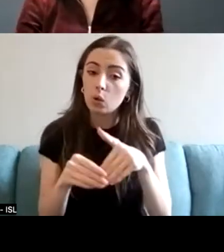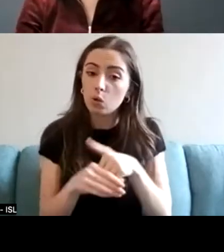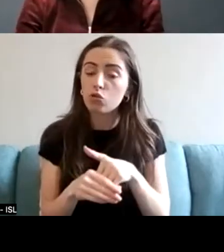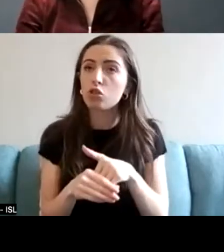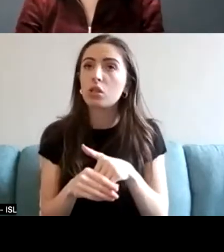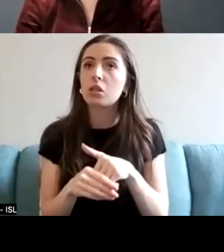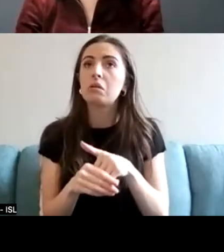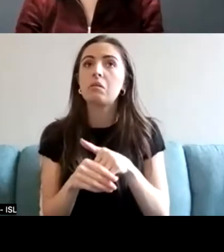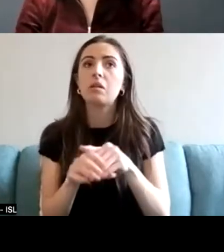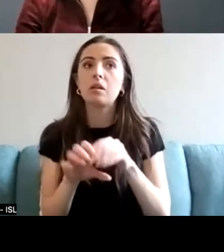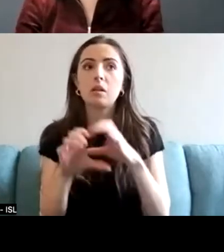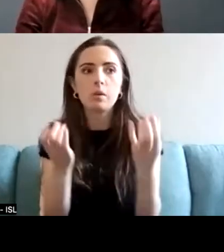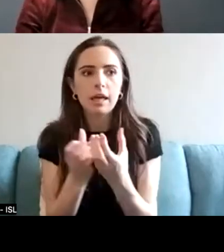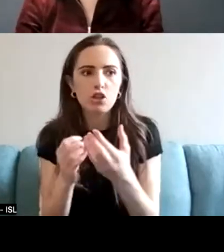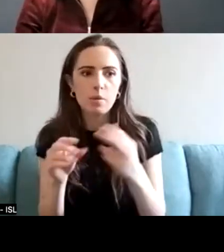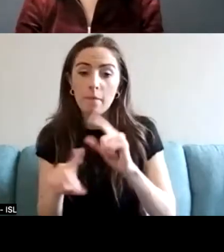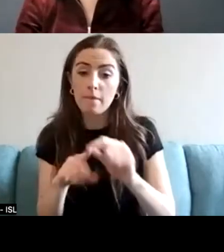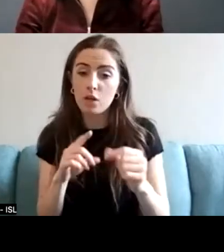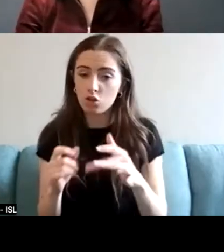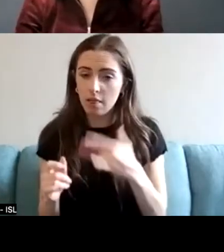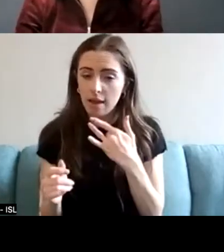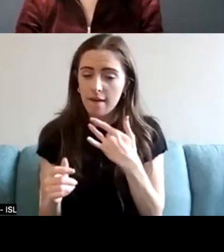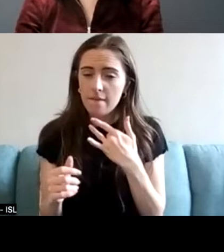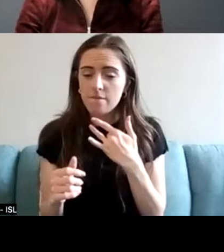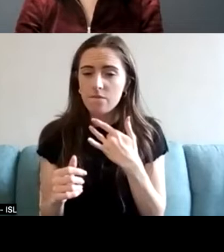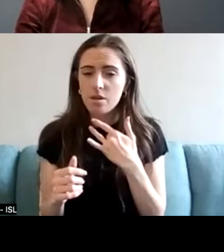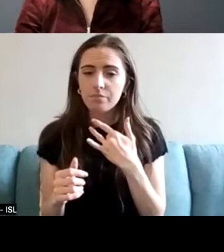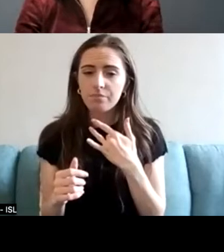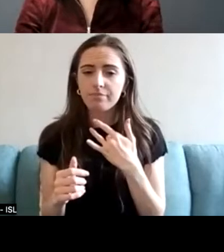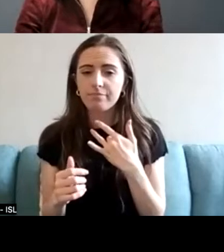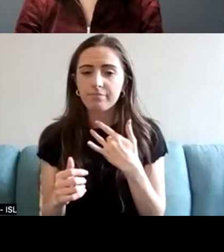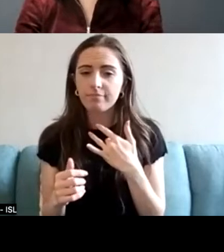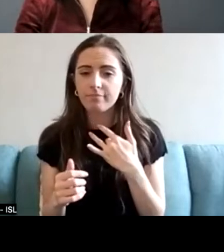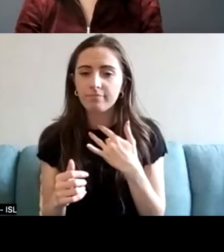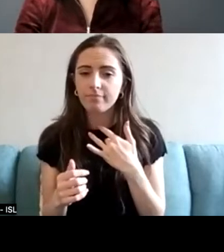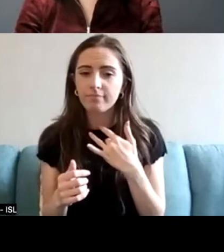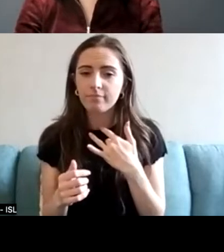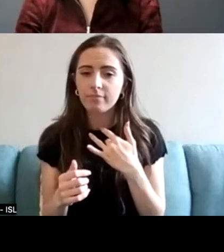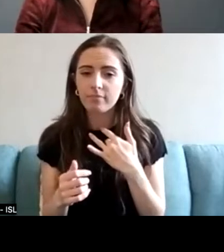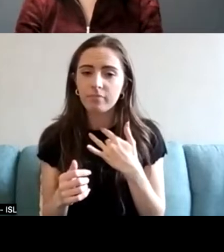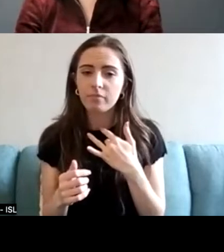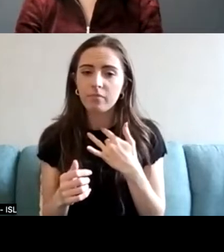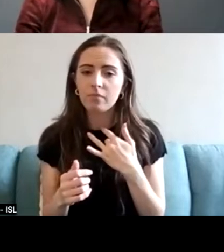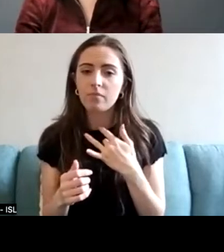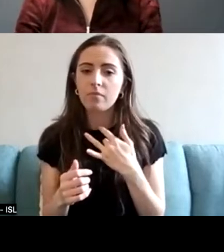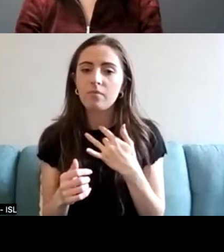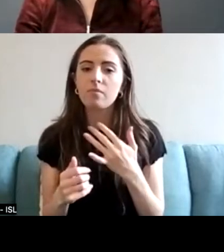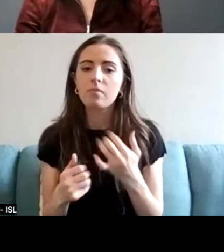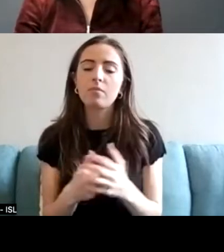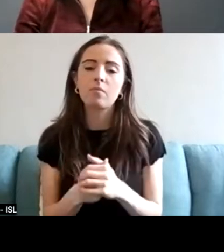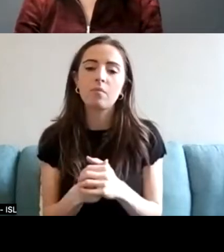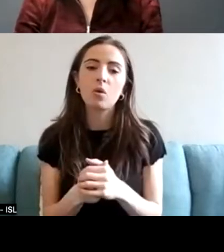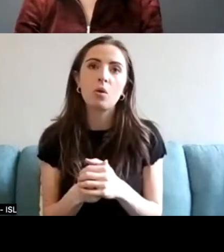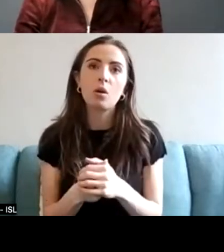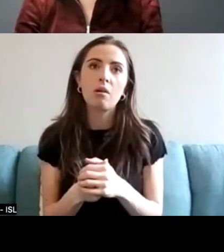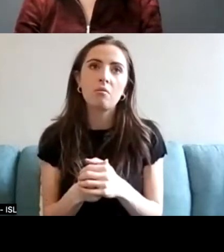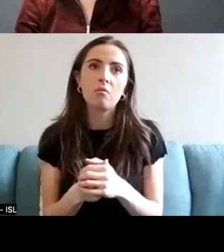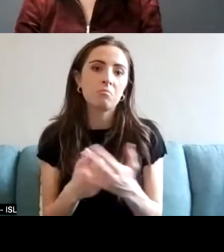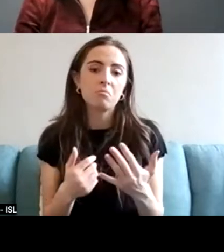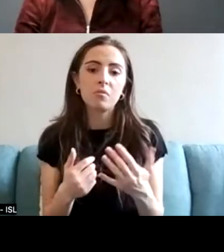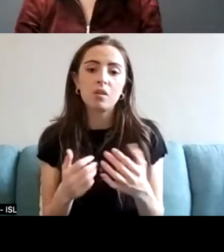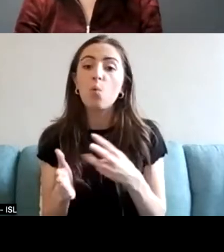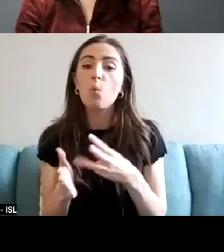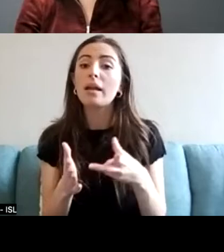life, I think that like when a workplace like